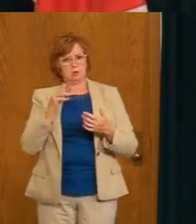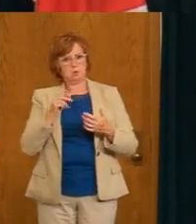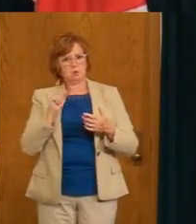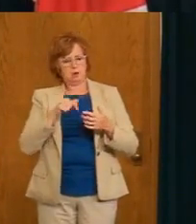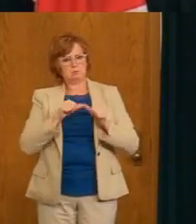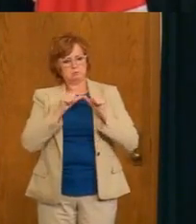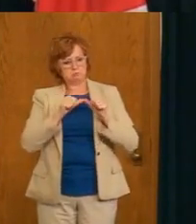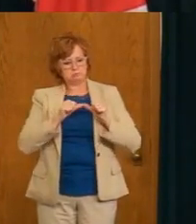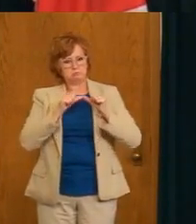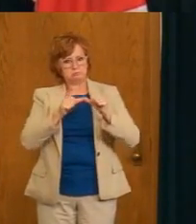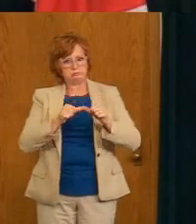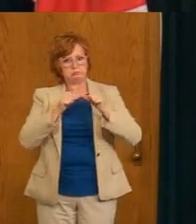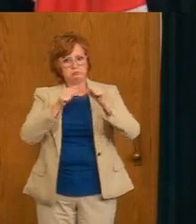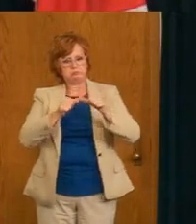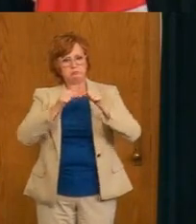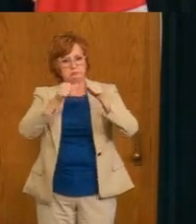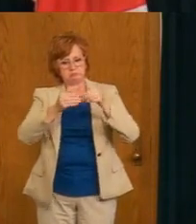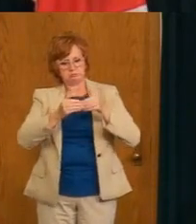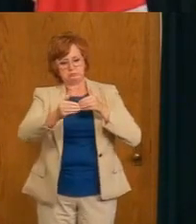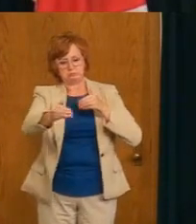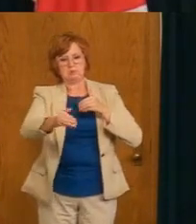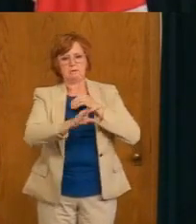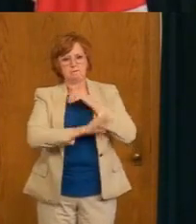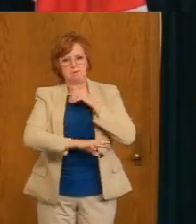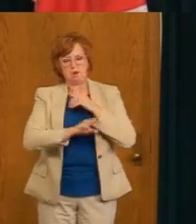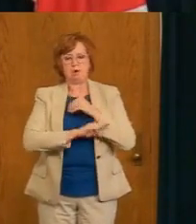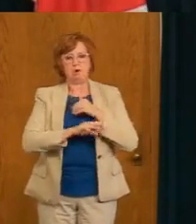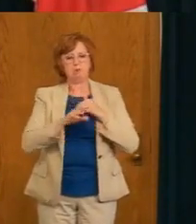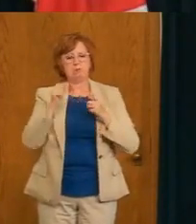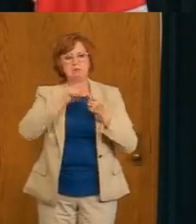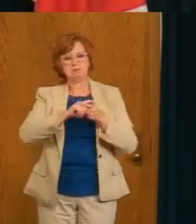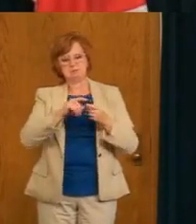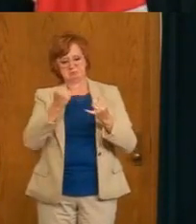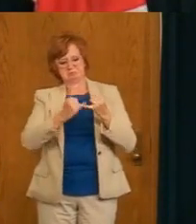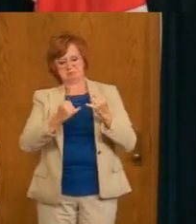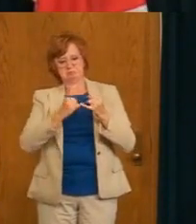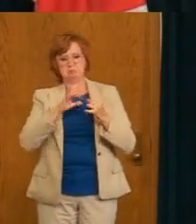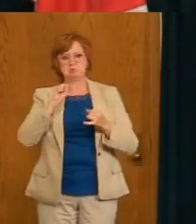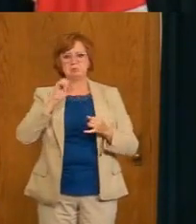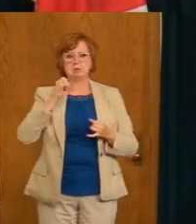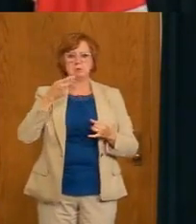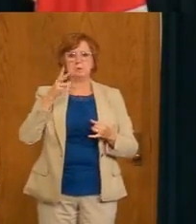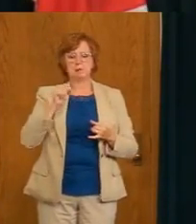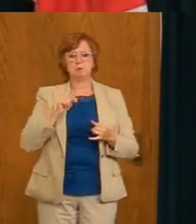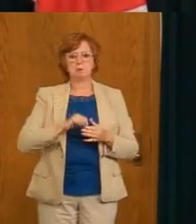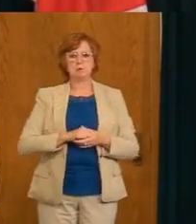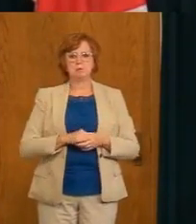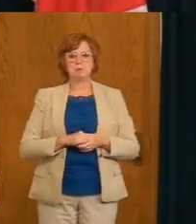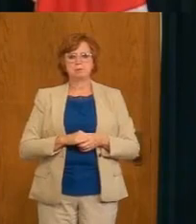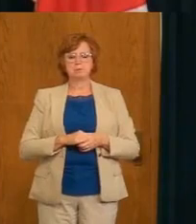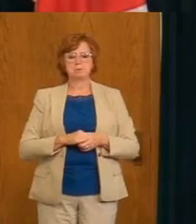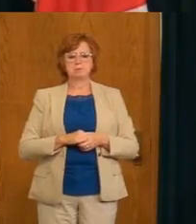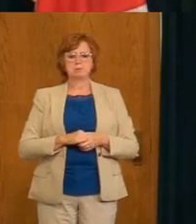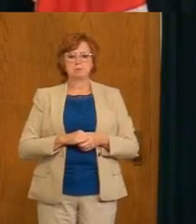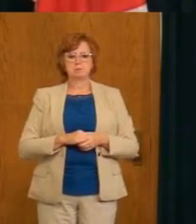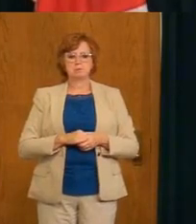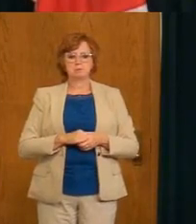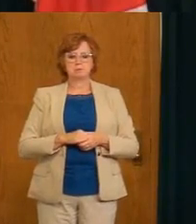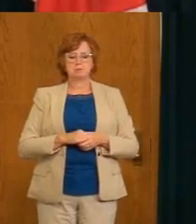of cases into classrooms happening, then at that time, further decisions can be made that may